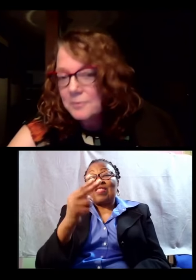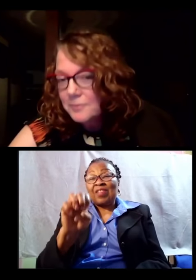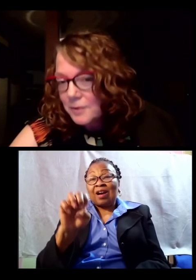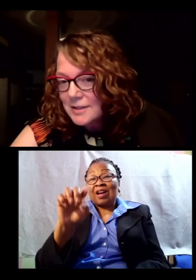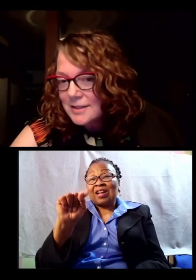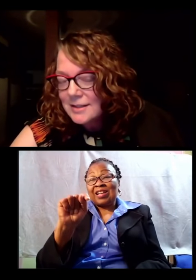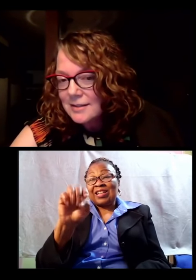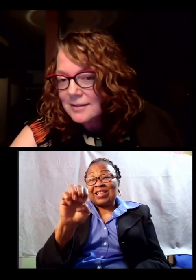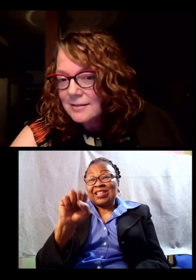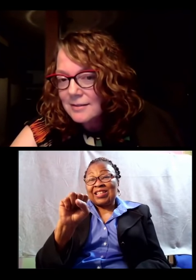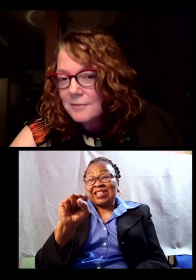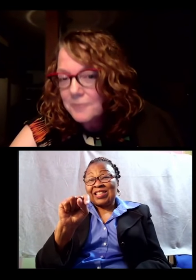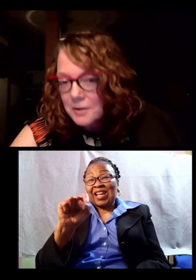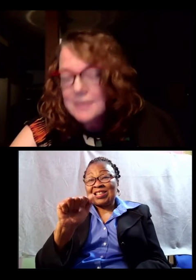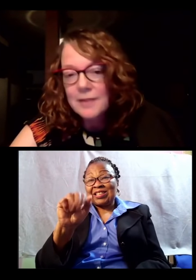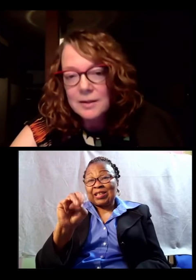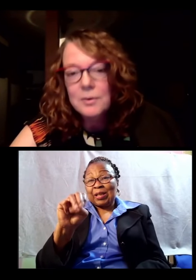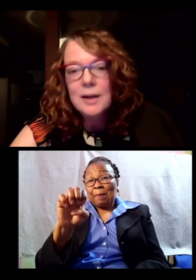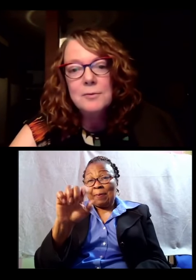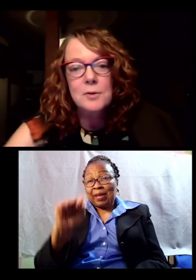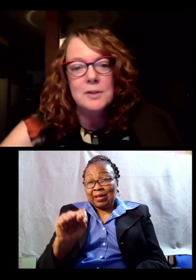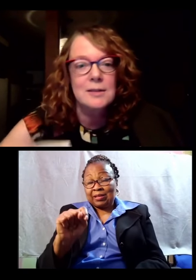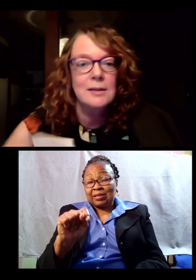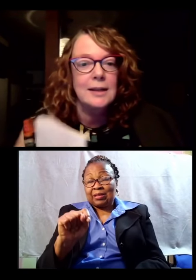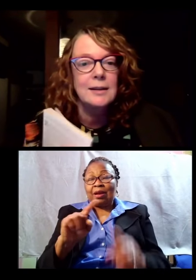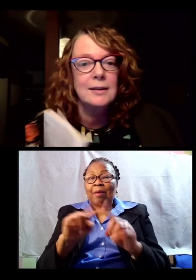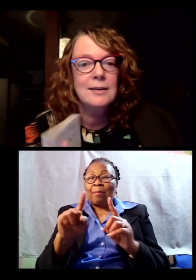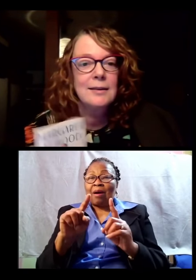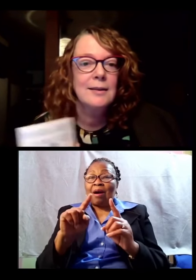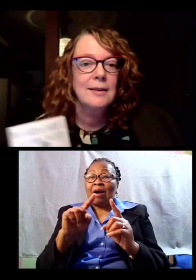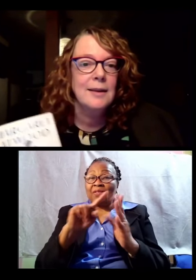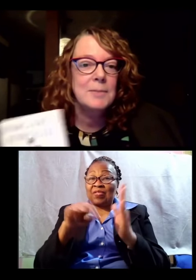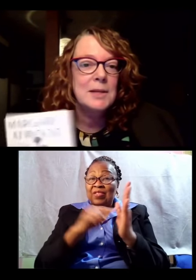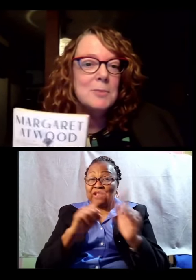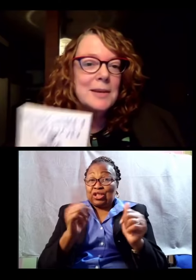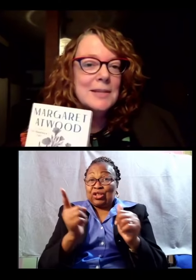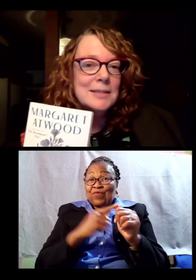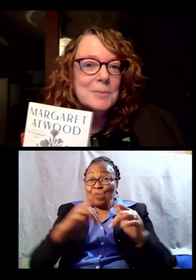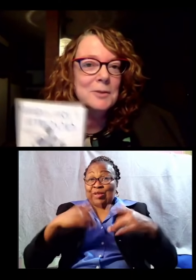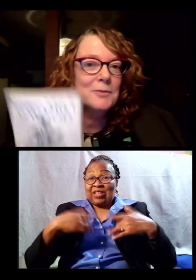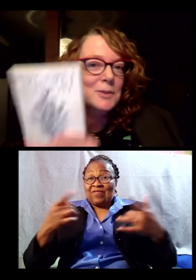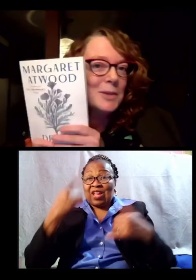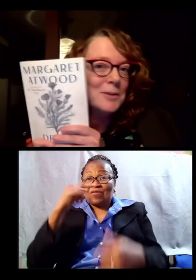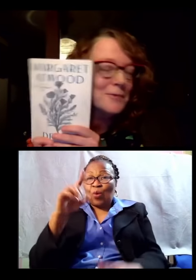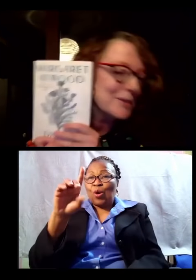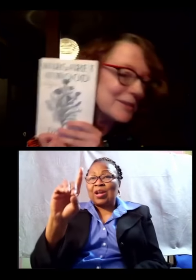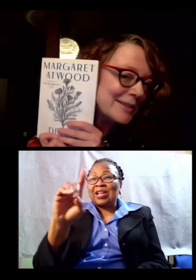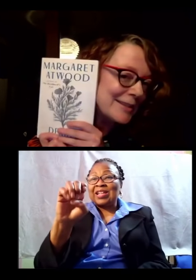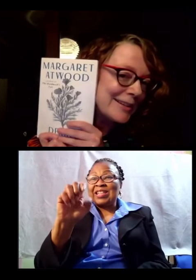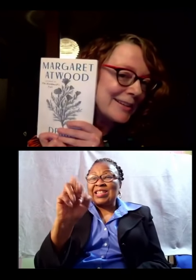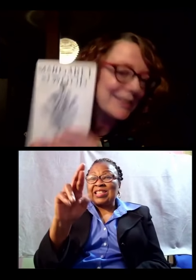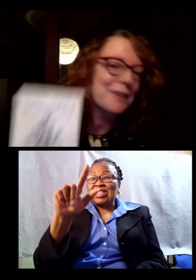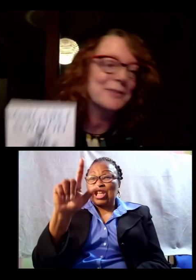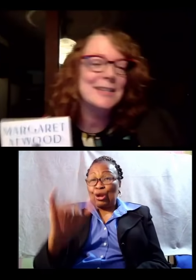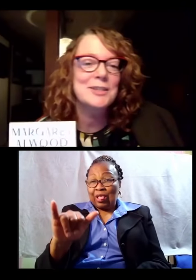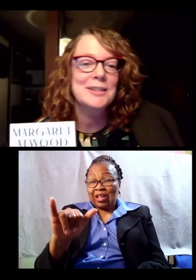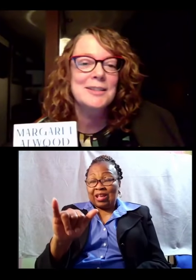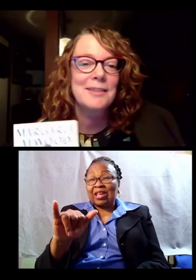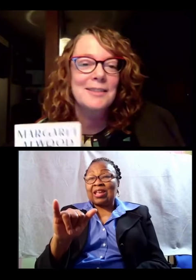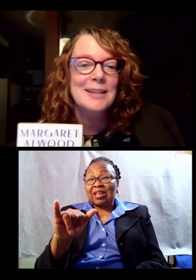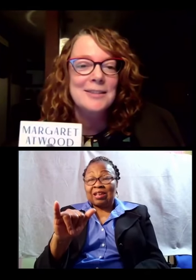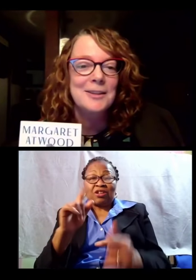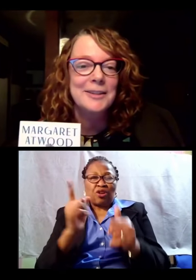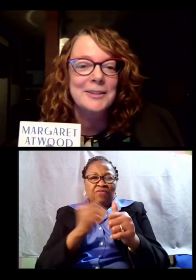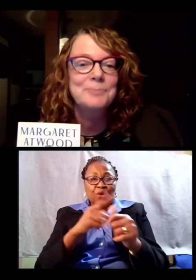is the first event, right, for Dearly. I mean, you may have done some interviews, but your first conversation,